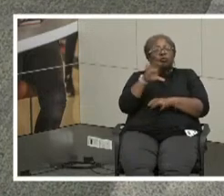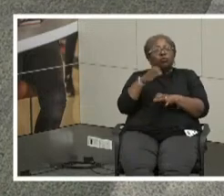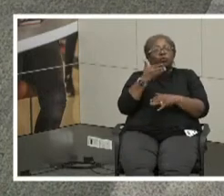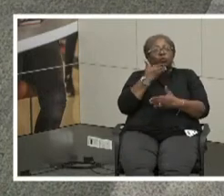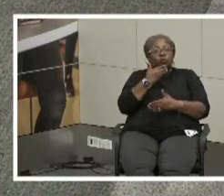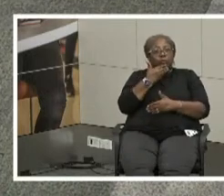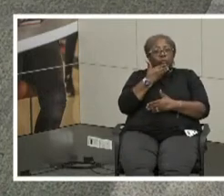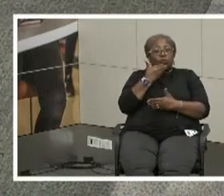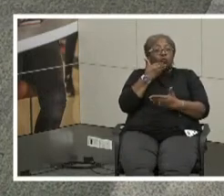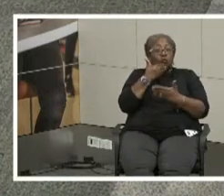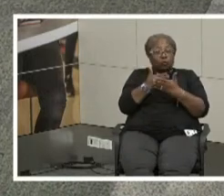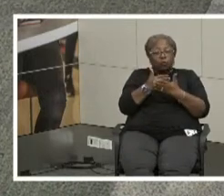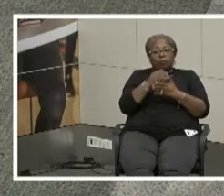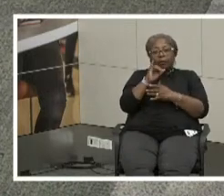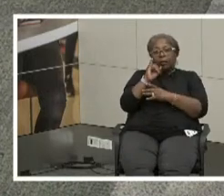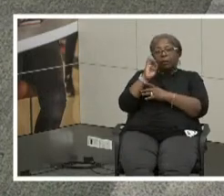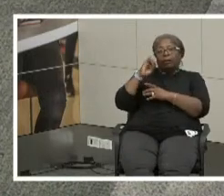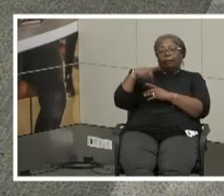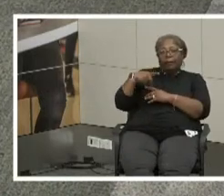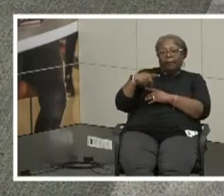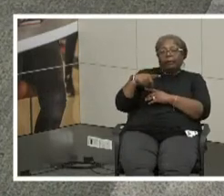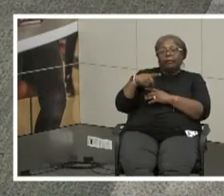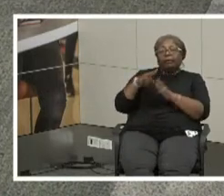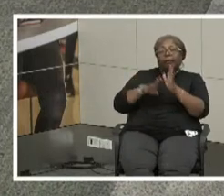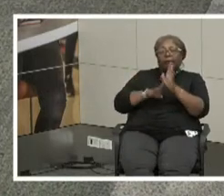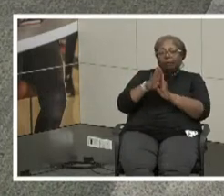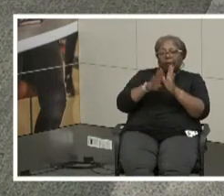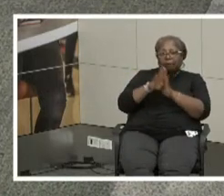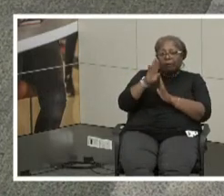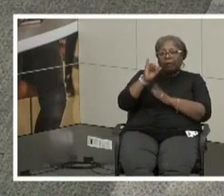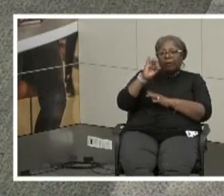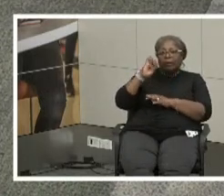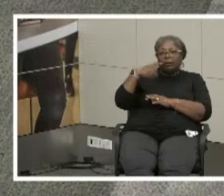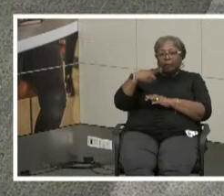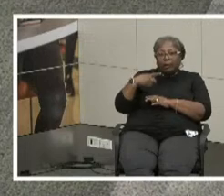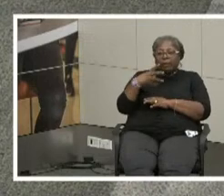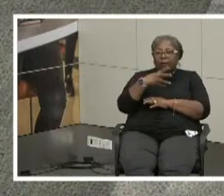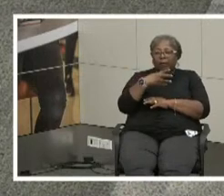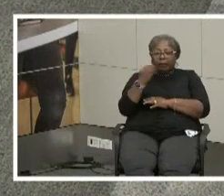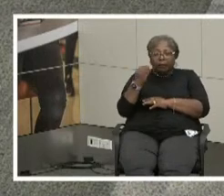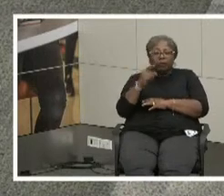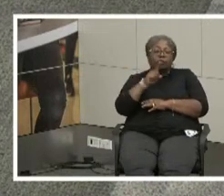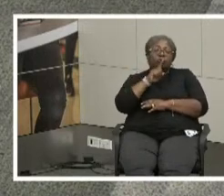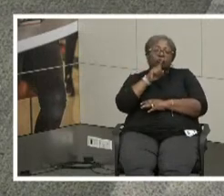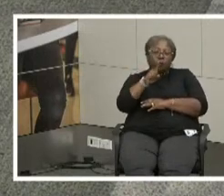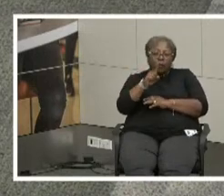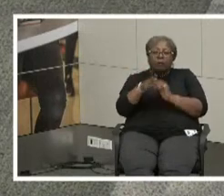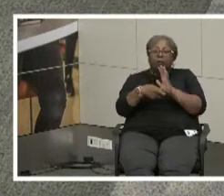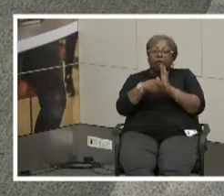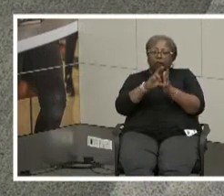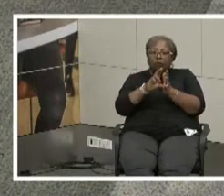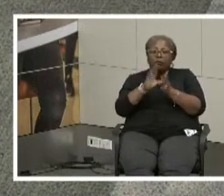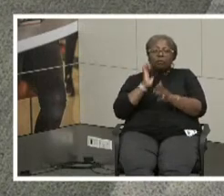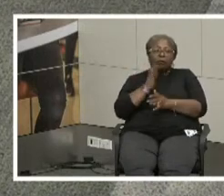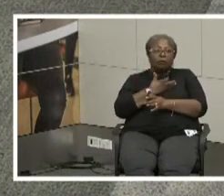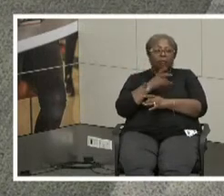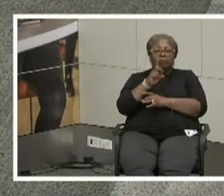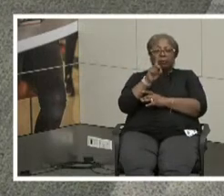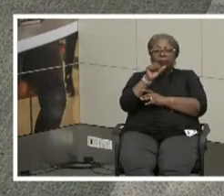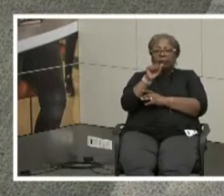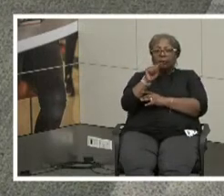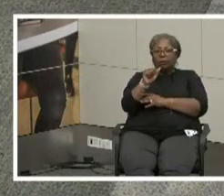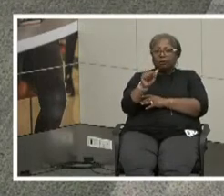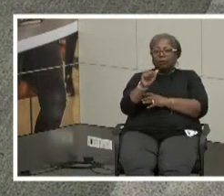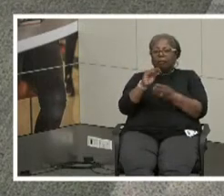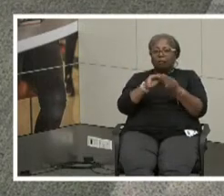is um the IEP uh development of IEPs and really reviewing our data to get that